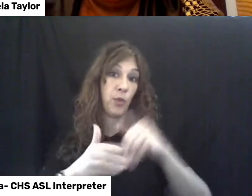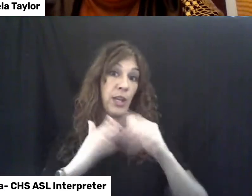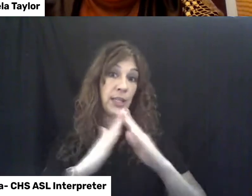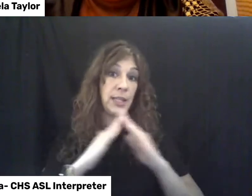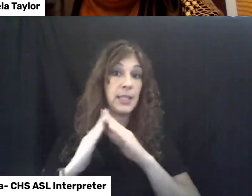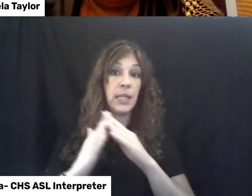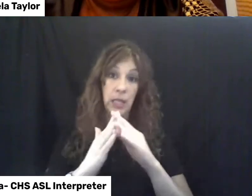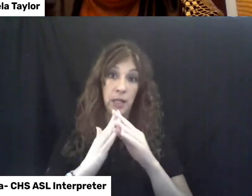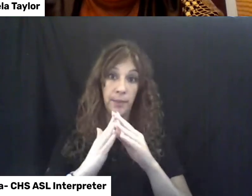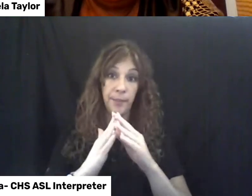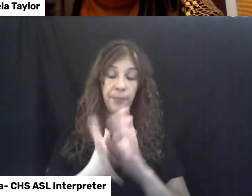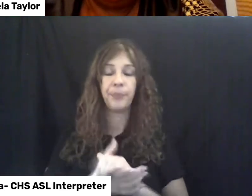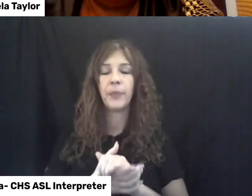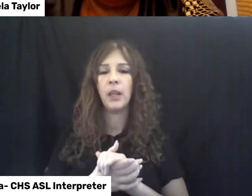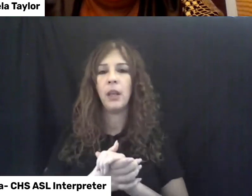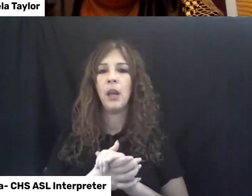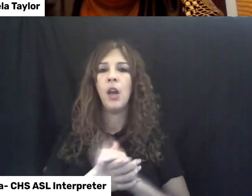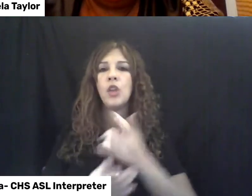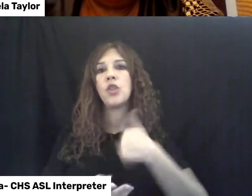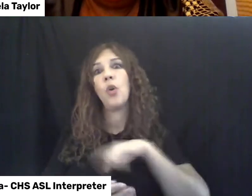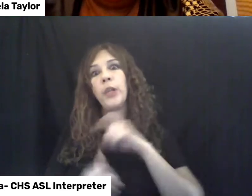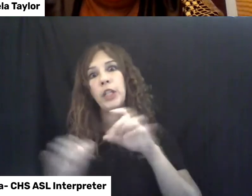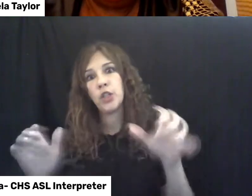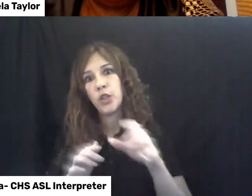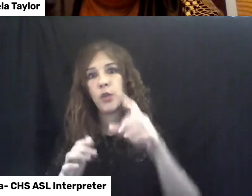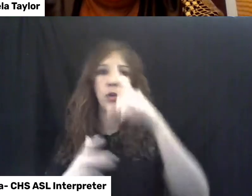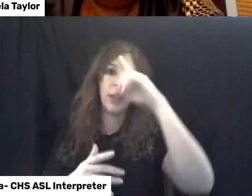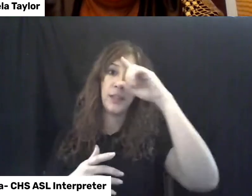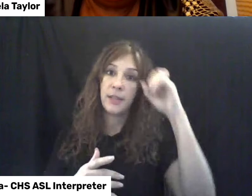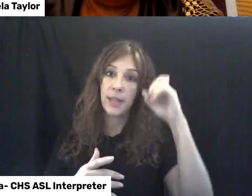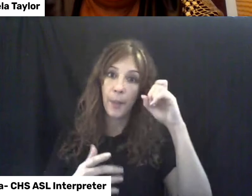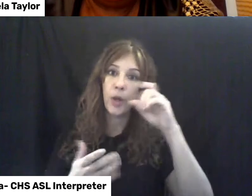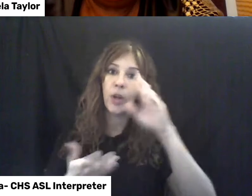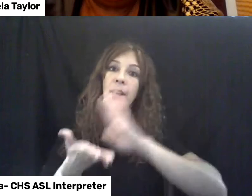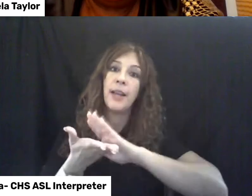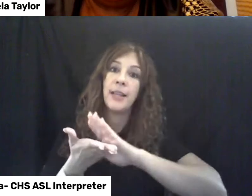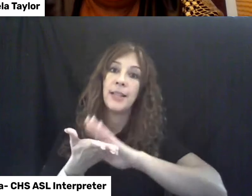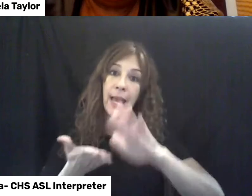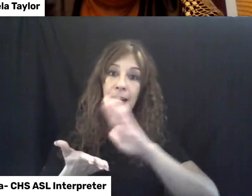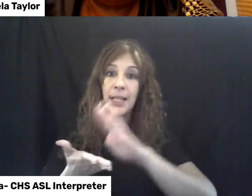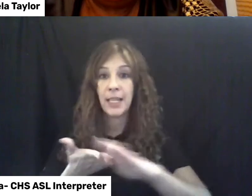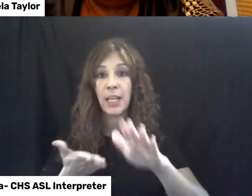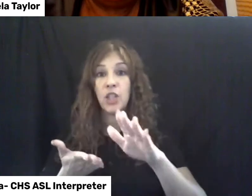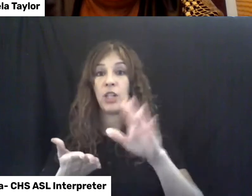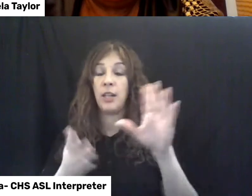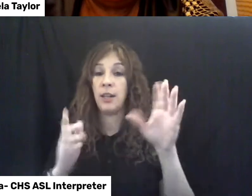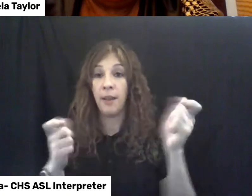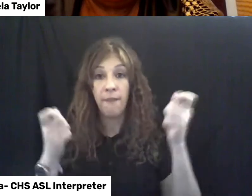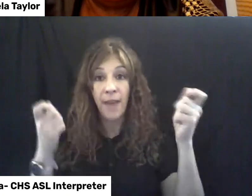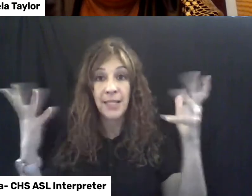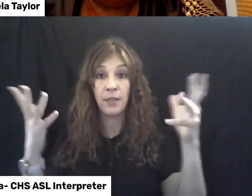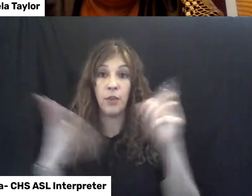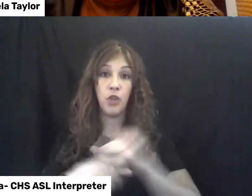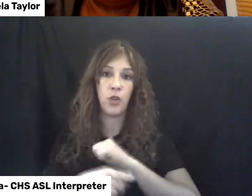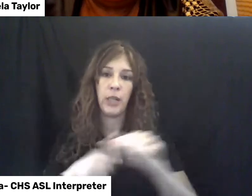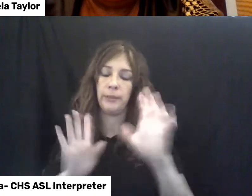as they existed. So, like, we have to do the summer sanitation festival training. Okay, we'll do